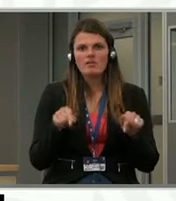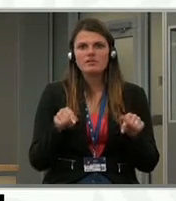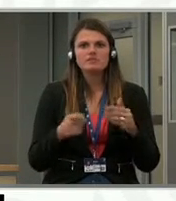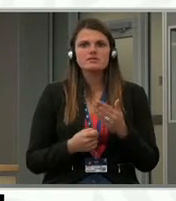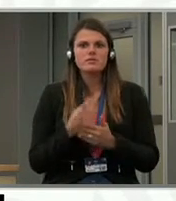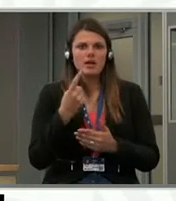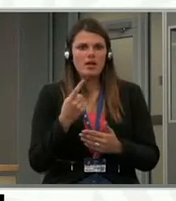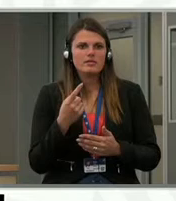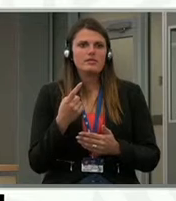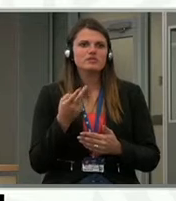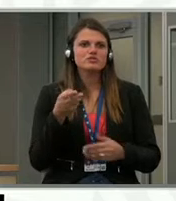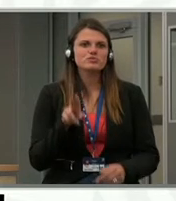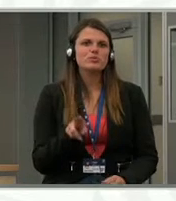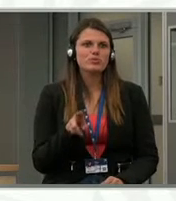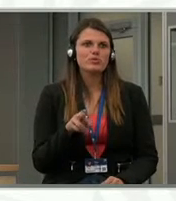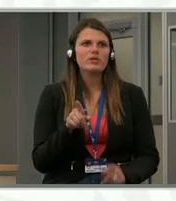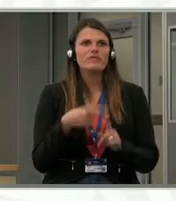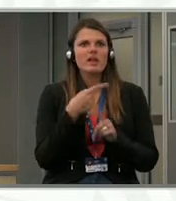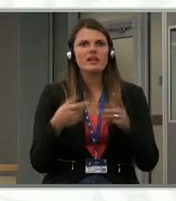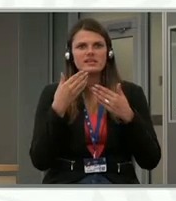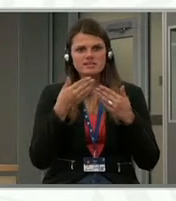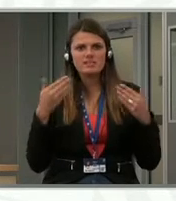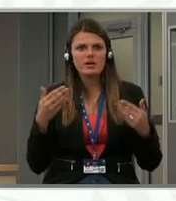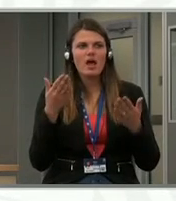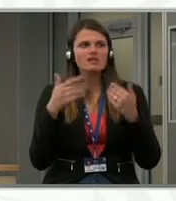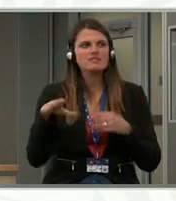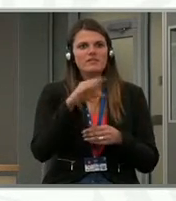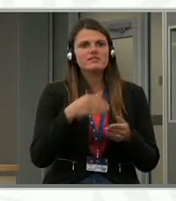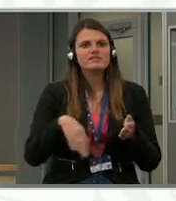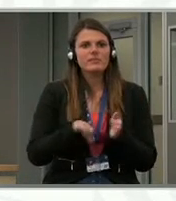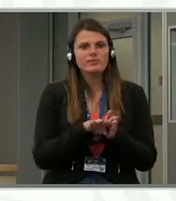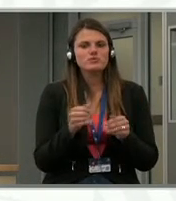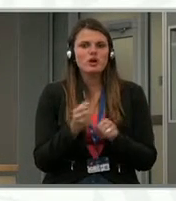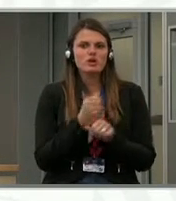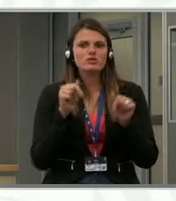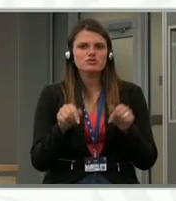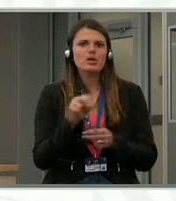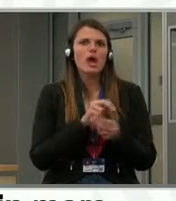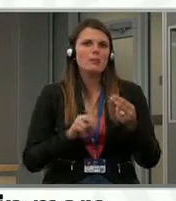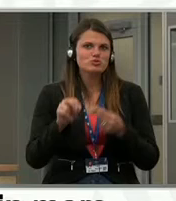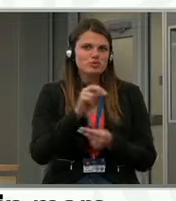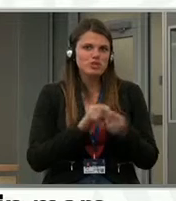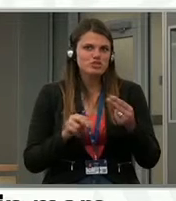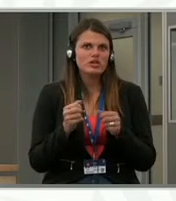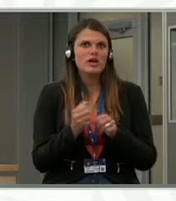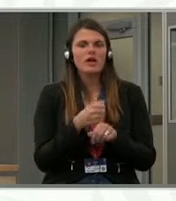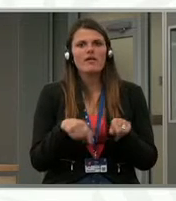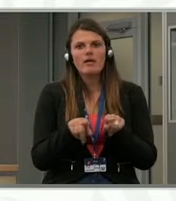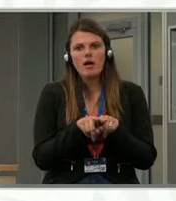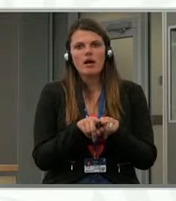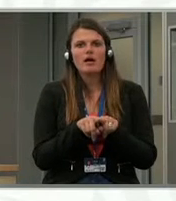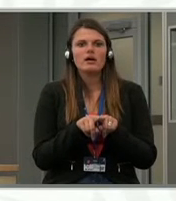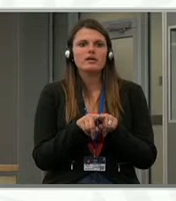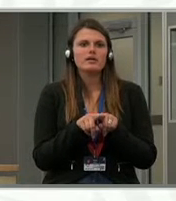now we know the time schedule in more detail. Once more, I would like to say thank you.